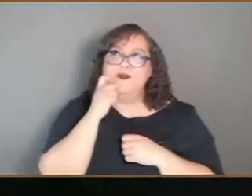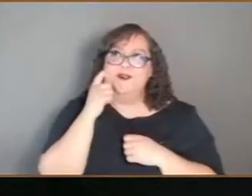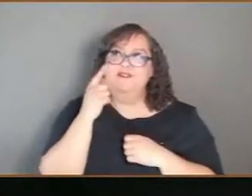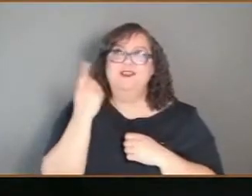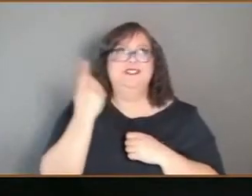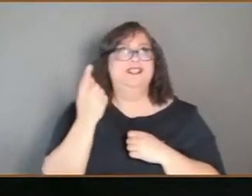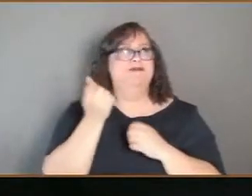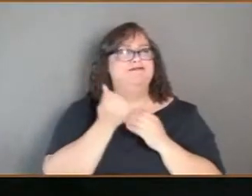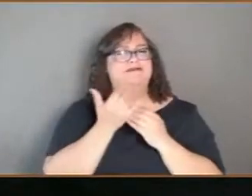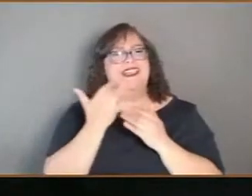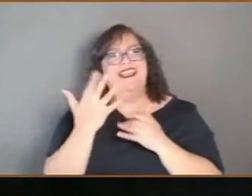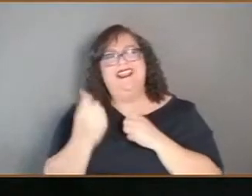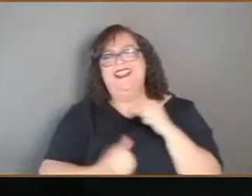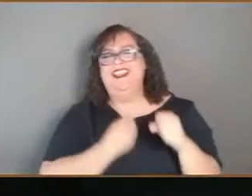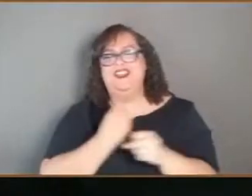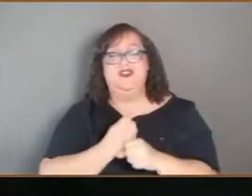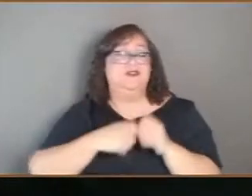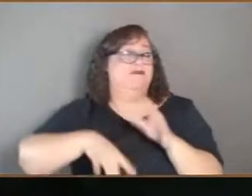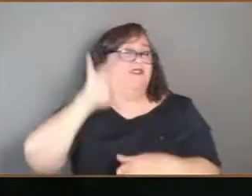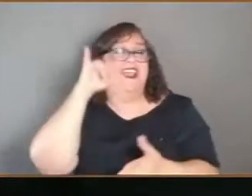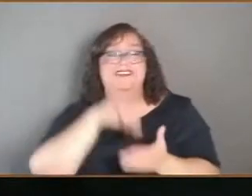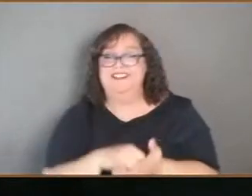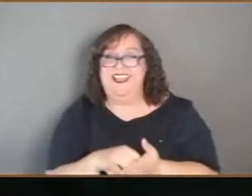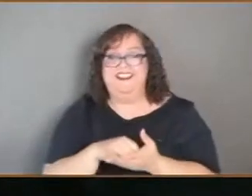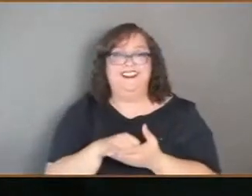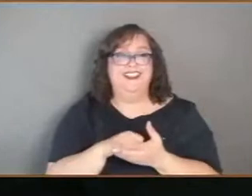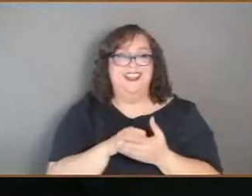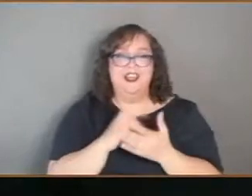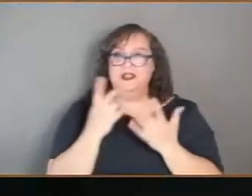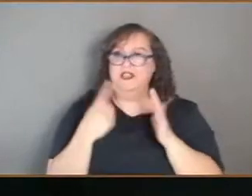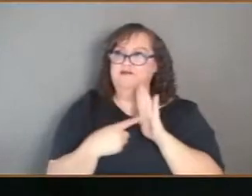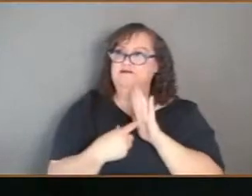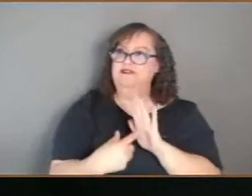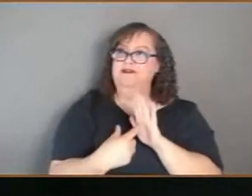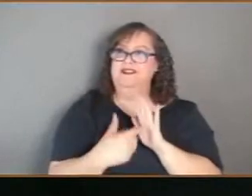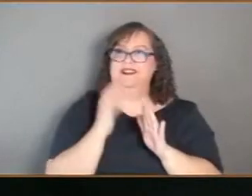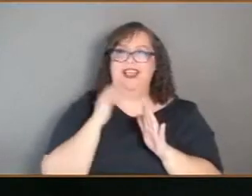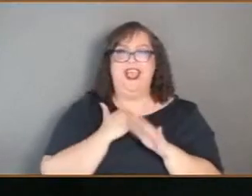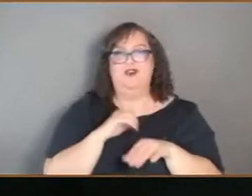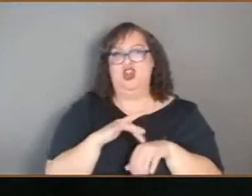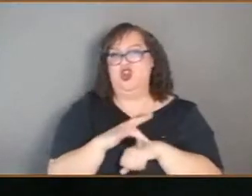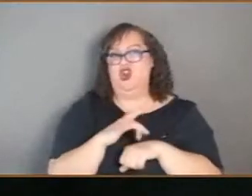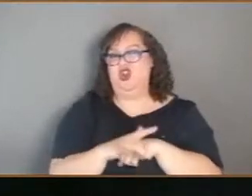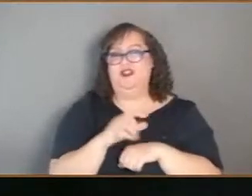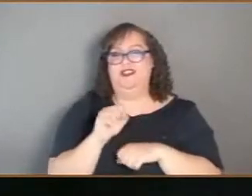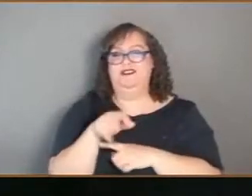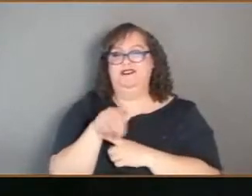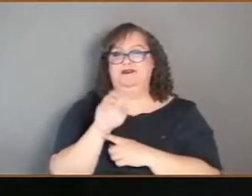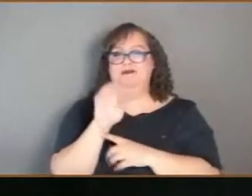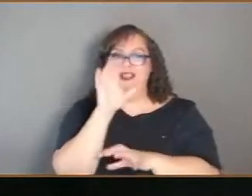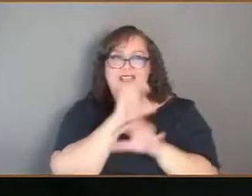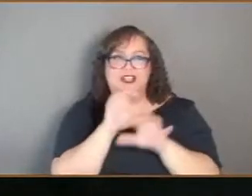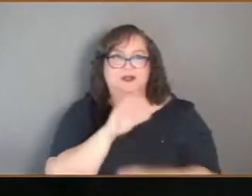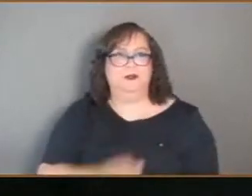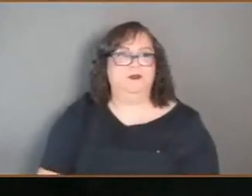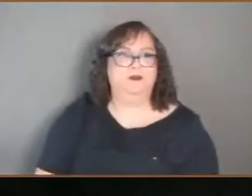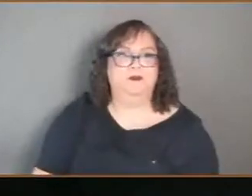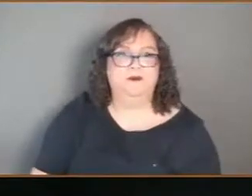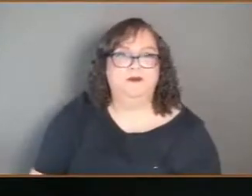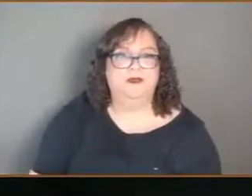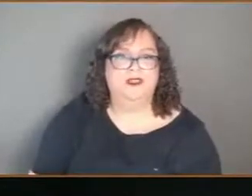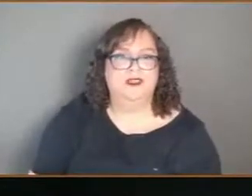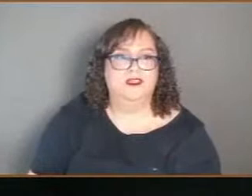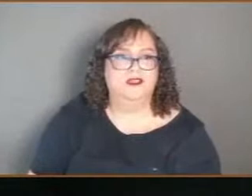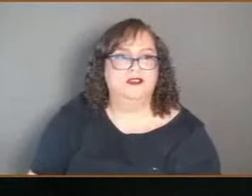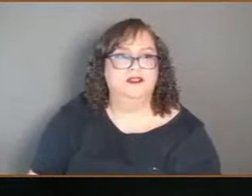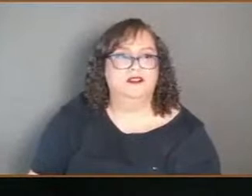find it, like as something that just is representative of the early space exploration we're doing now. Sockfevel on YouTube. Why does the